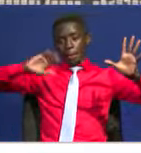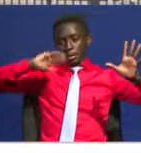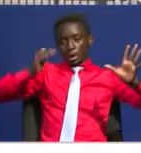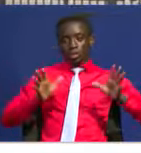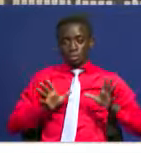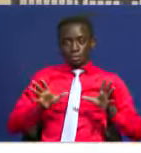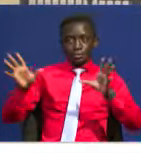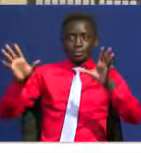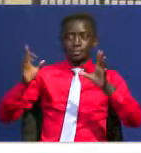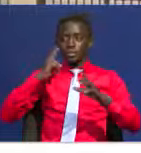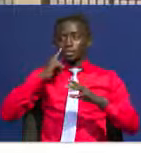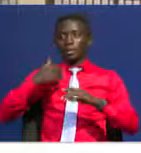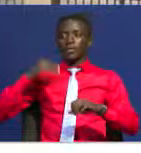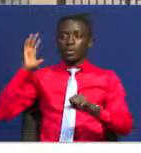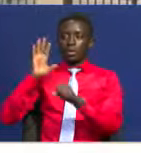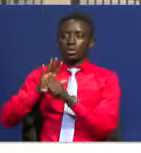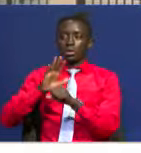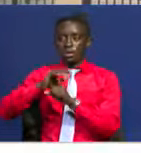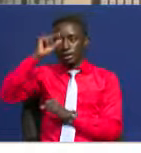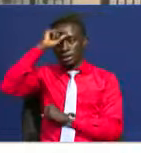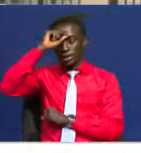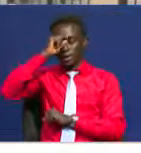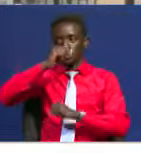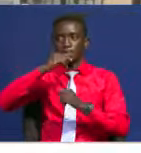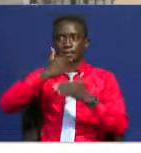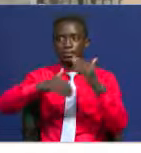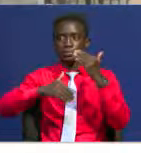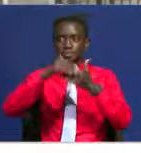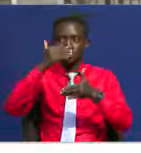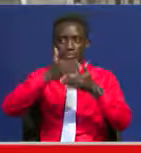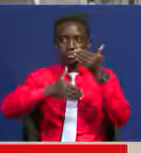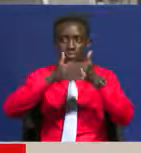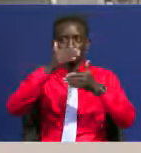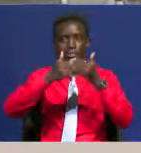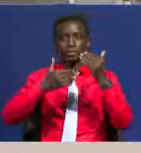There's usually a lot of government buildings. There's a few